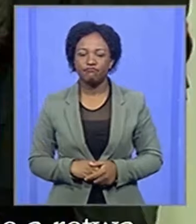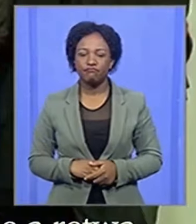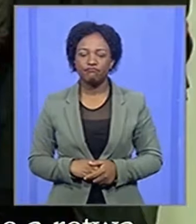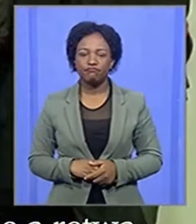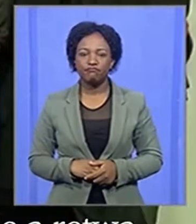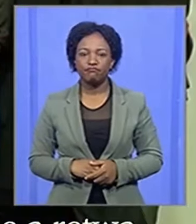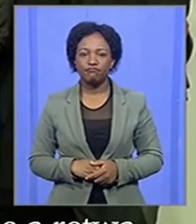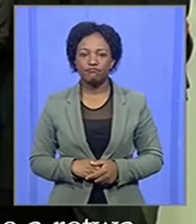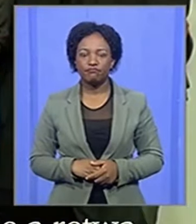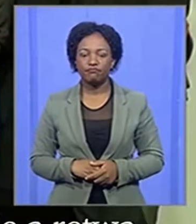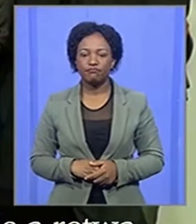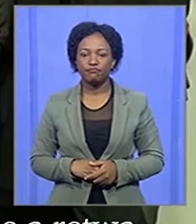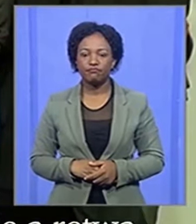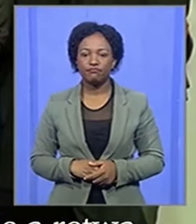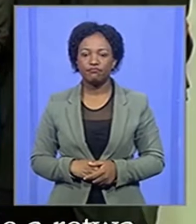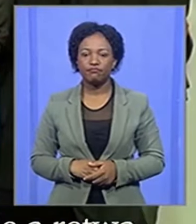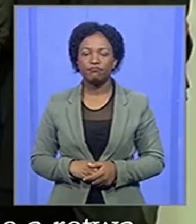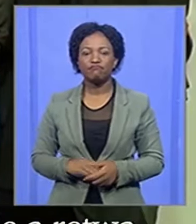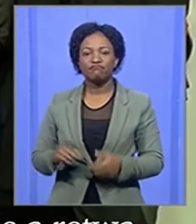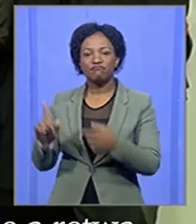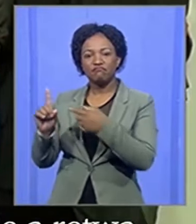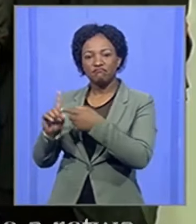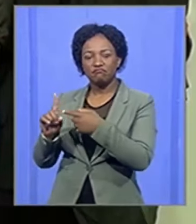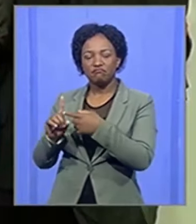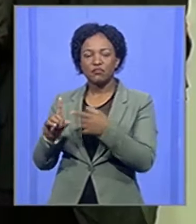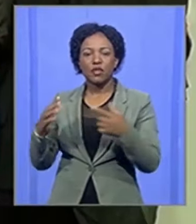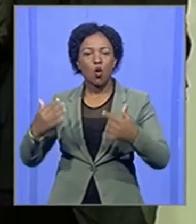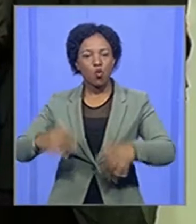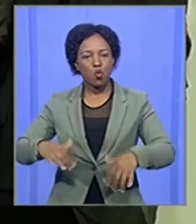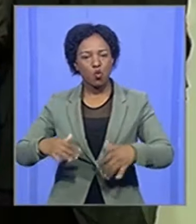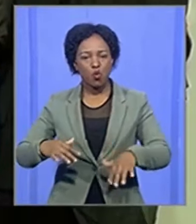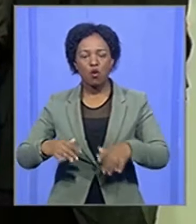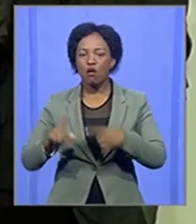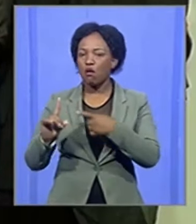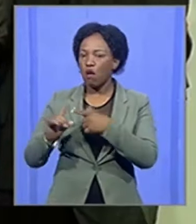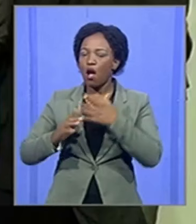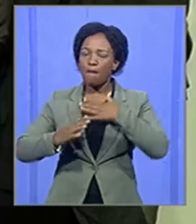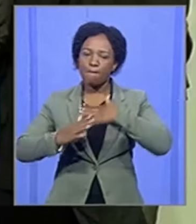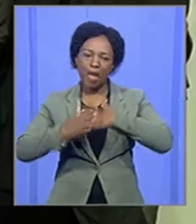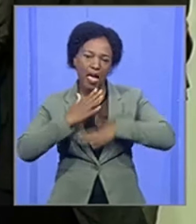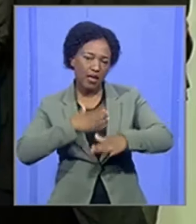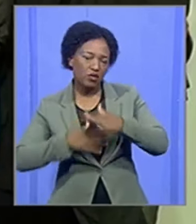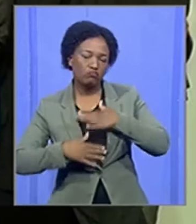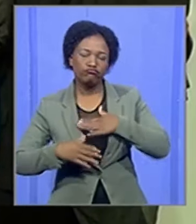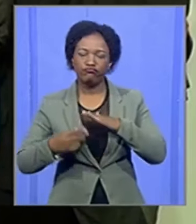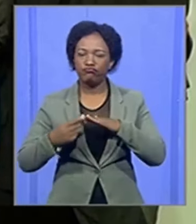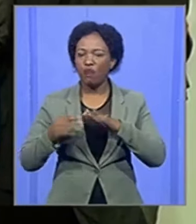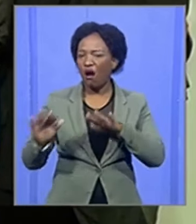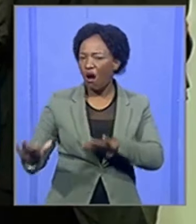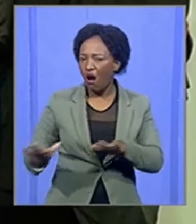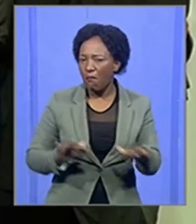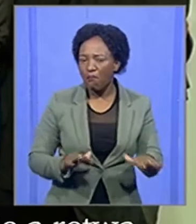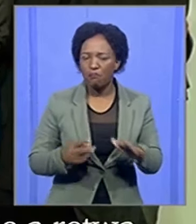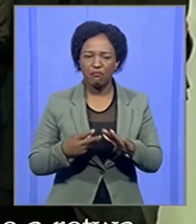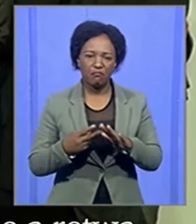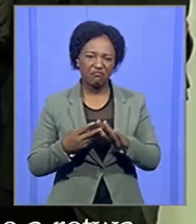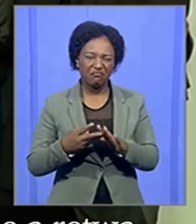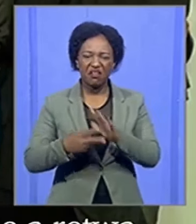He displayed enduring patience, steadfastness, compassion, calmness,